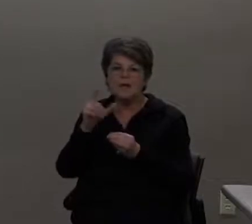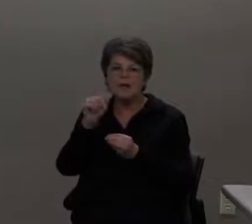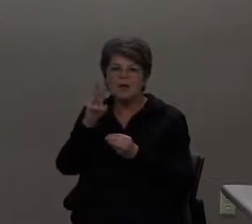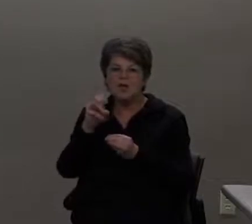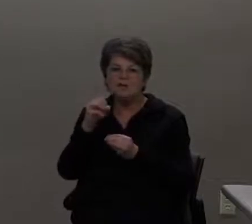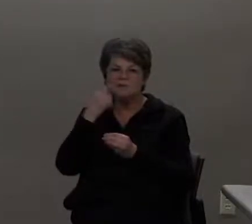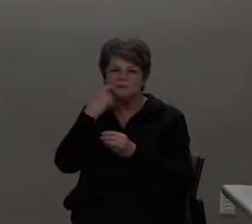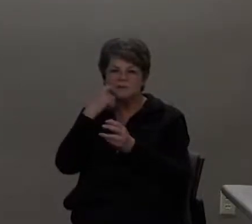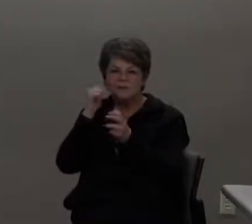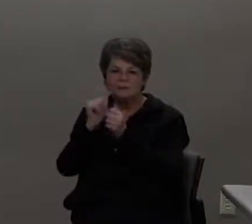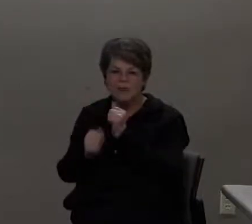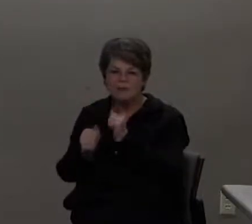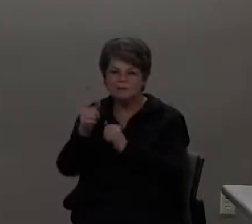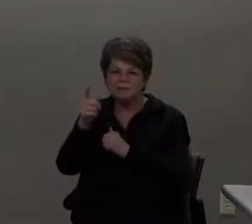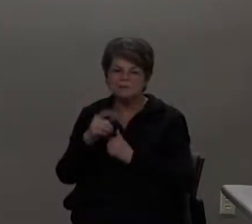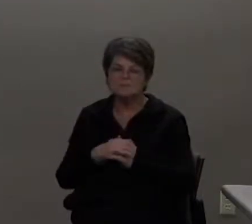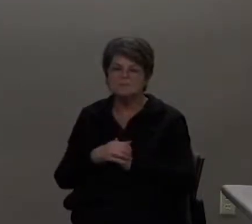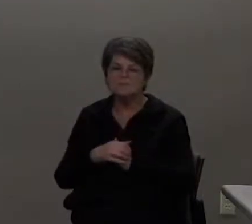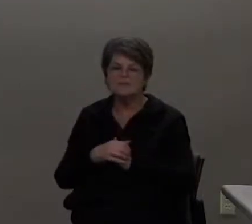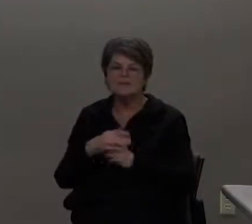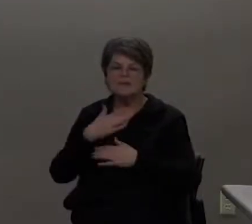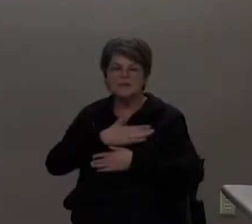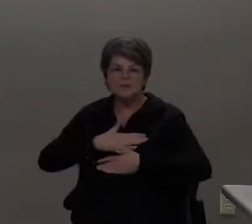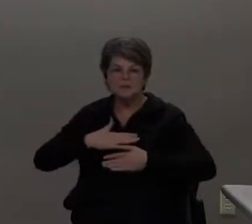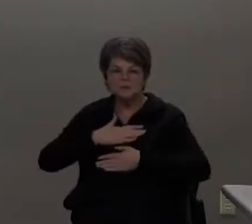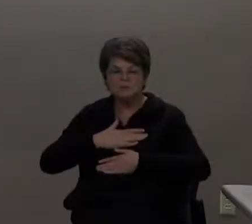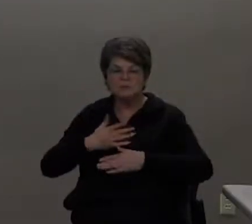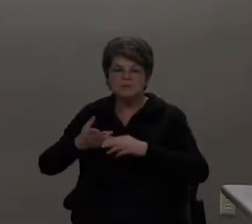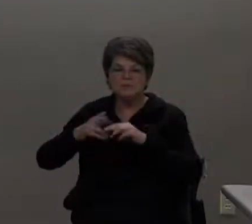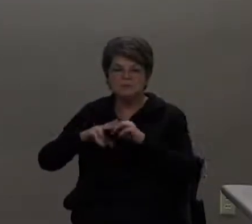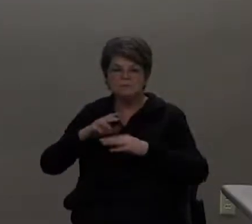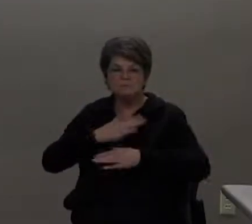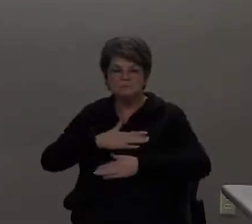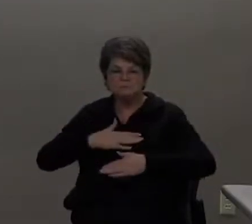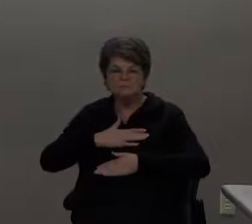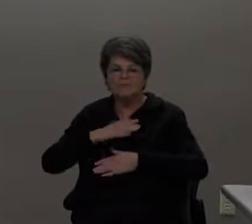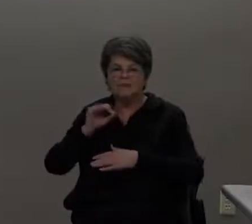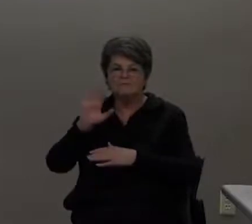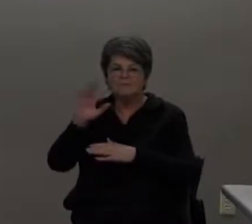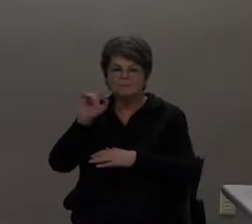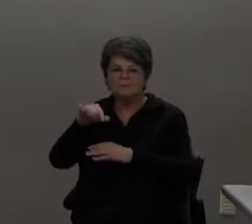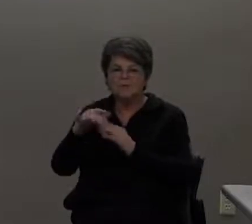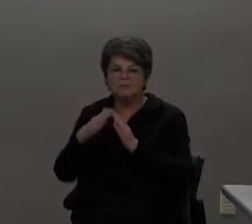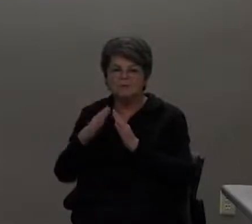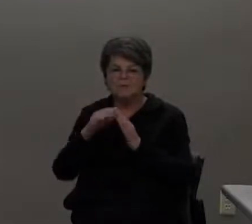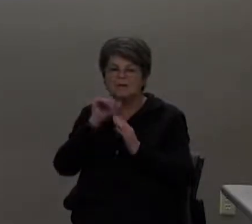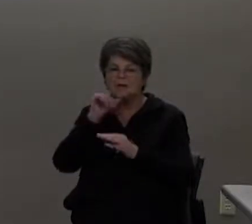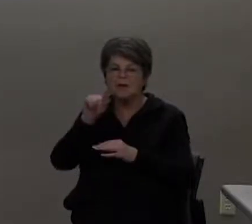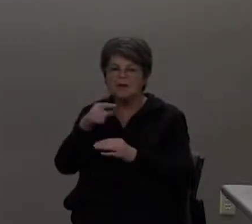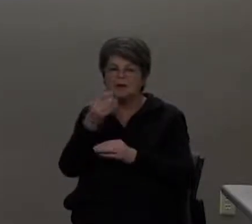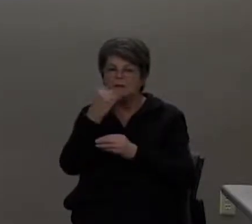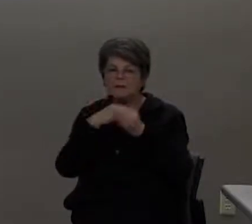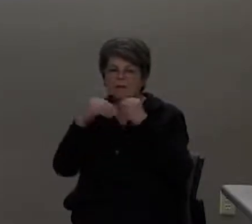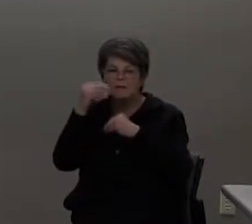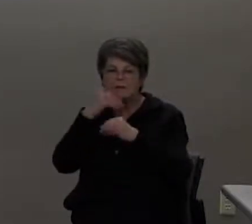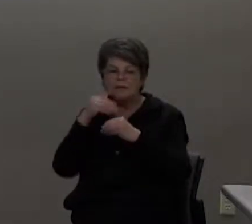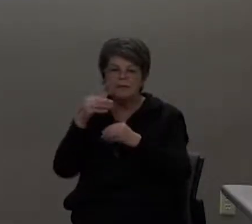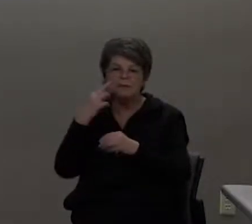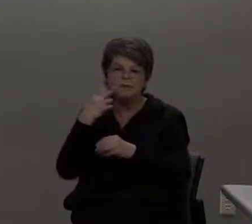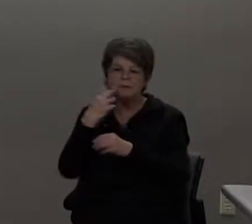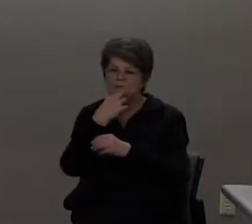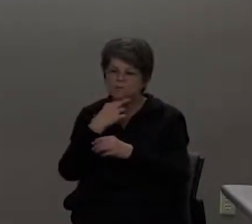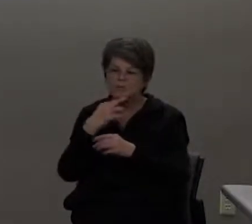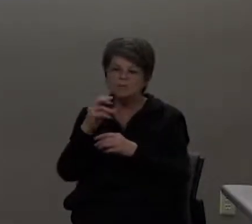the opportunity for them there as well. Entertainment, increasing the entertainment in our downtowns, not just dining venues and retail